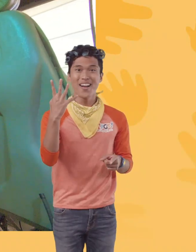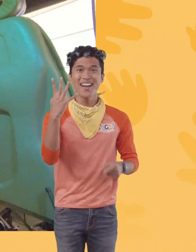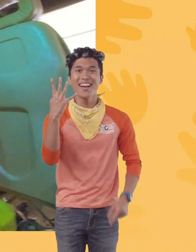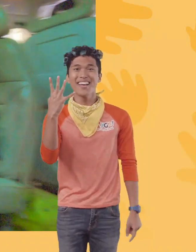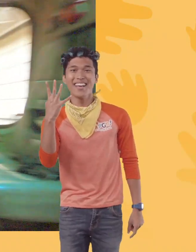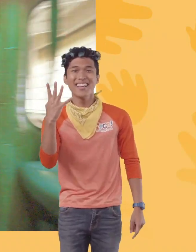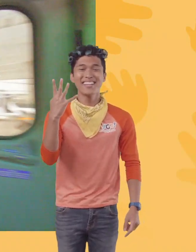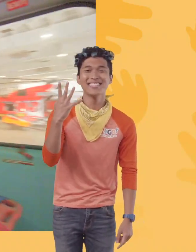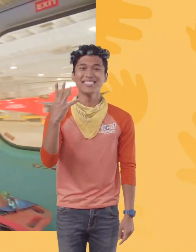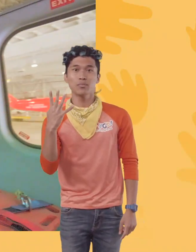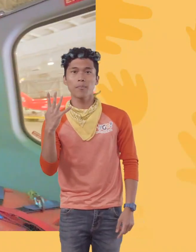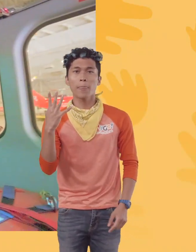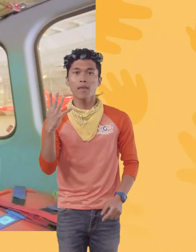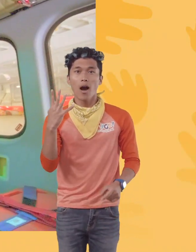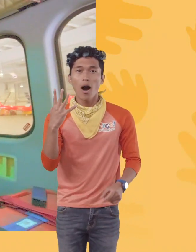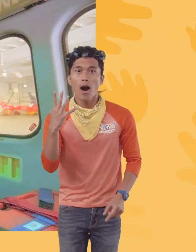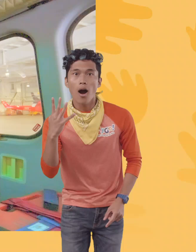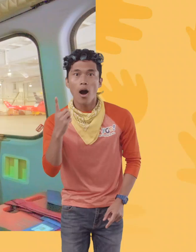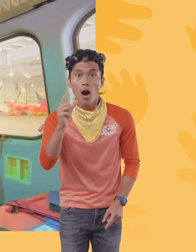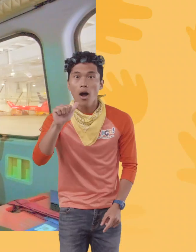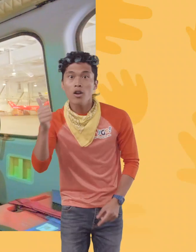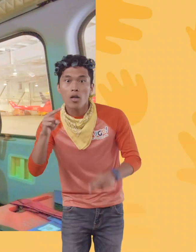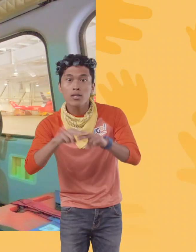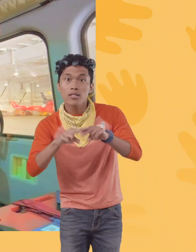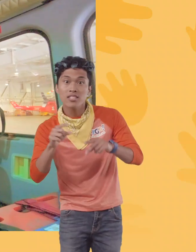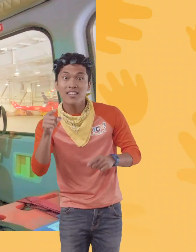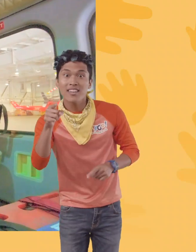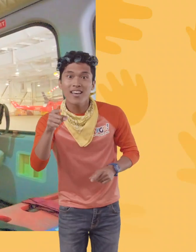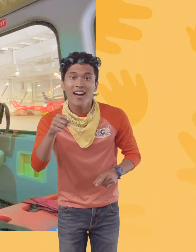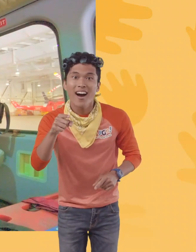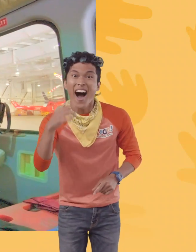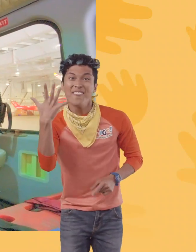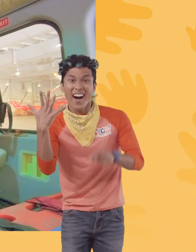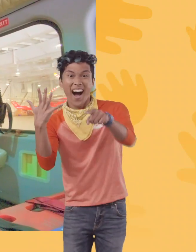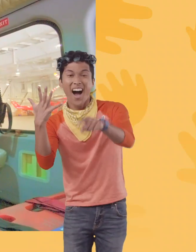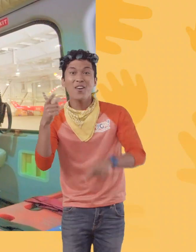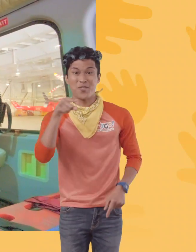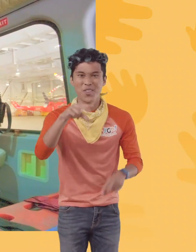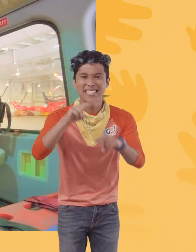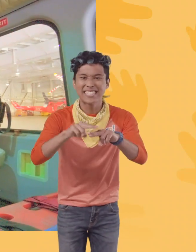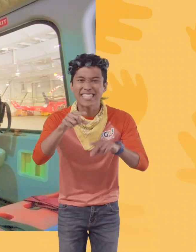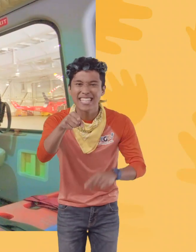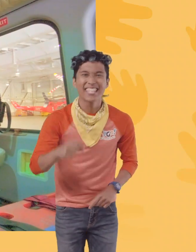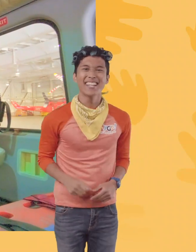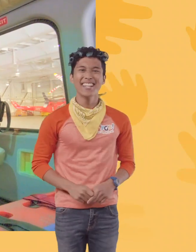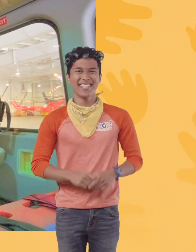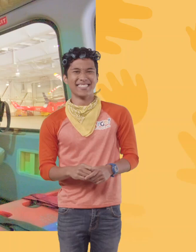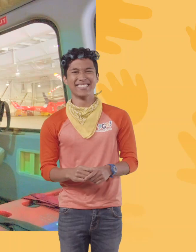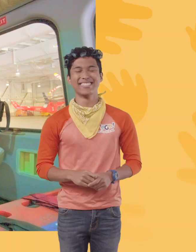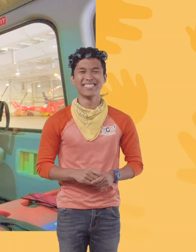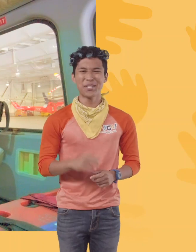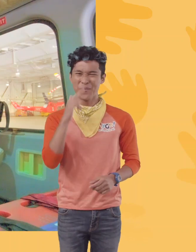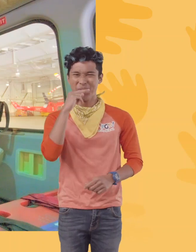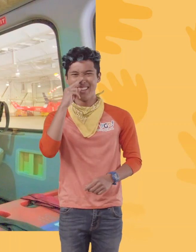four, and there's actually another seat in the back. Yeah, five, you're sitting on it.